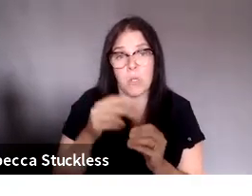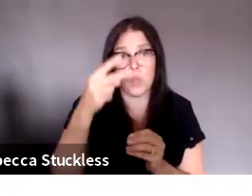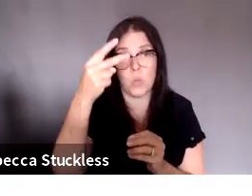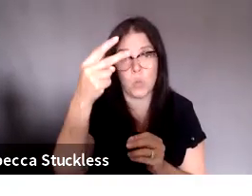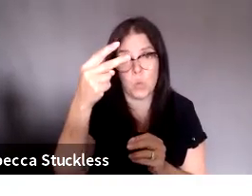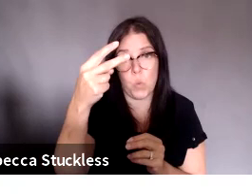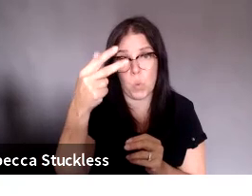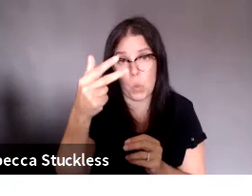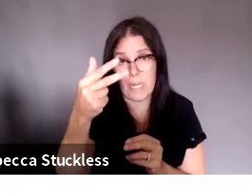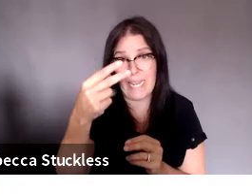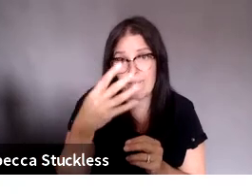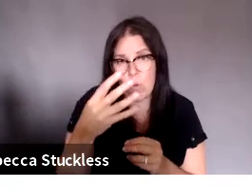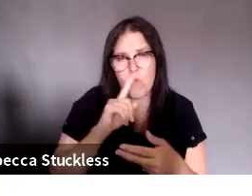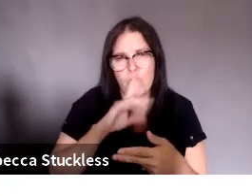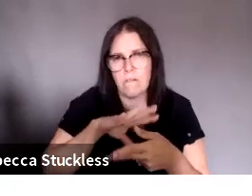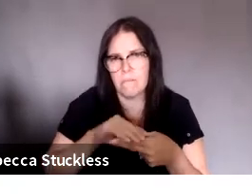lumped in as one.